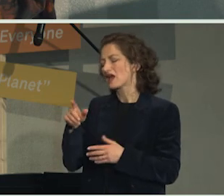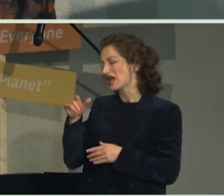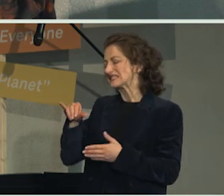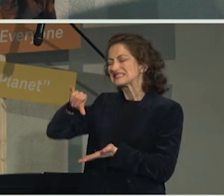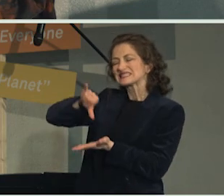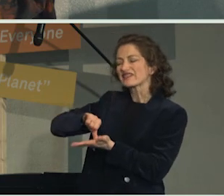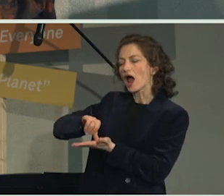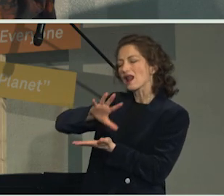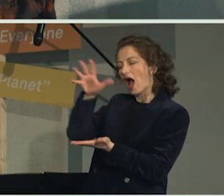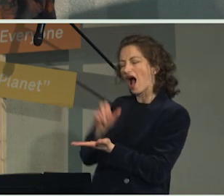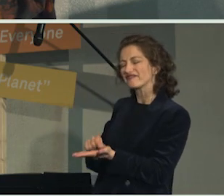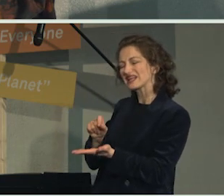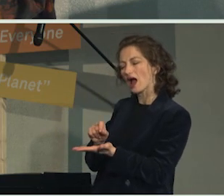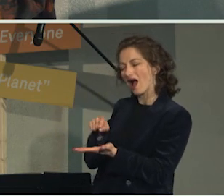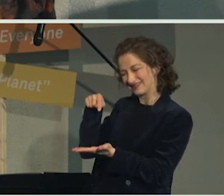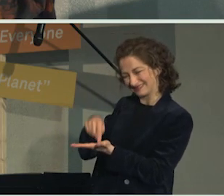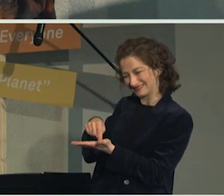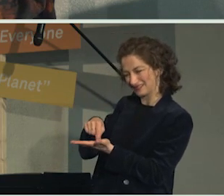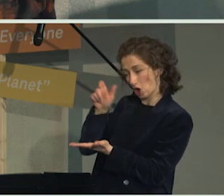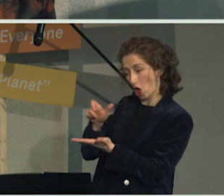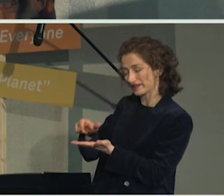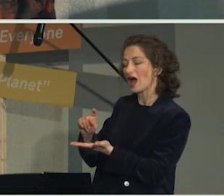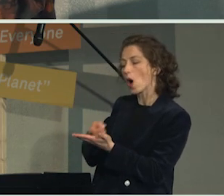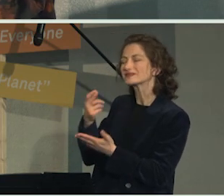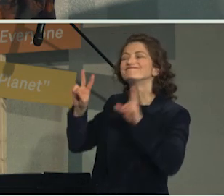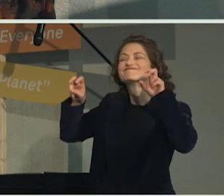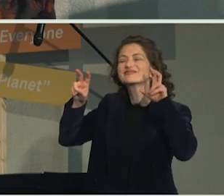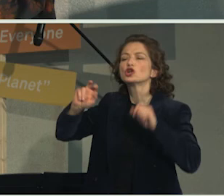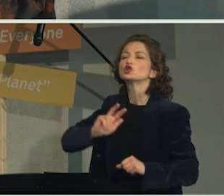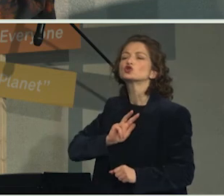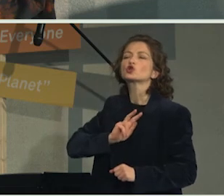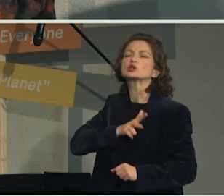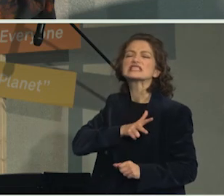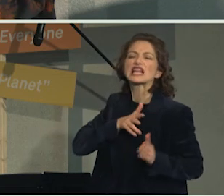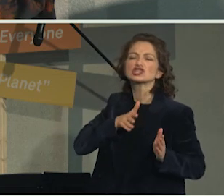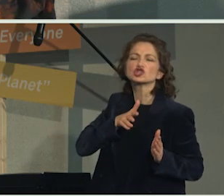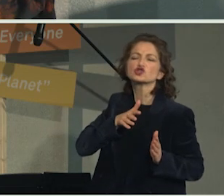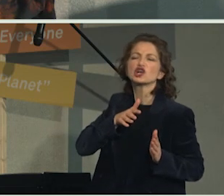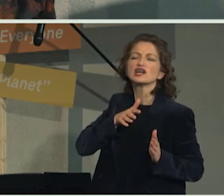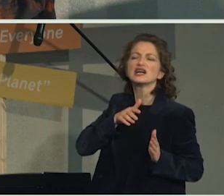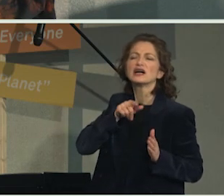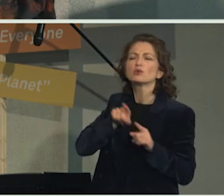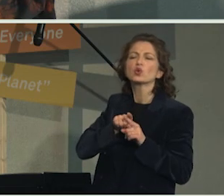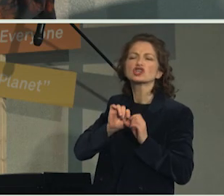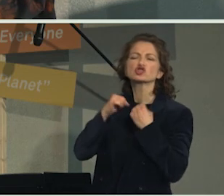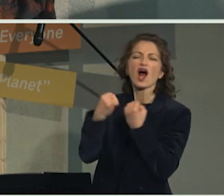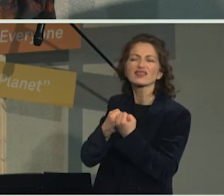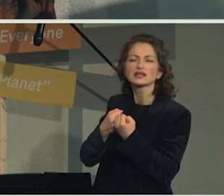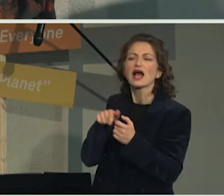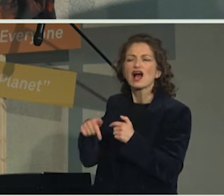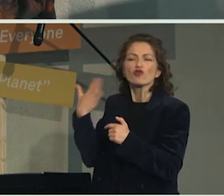the so-called Sozialistischen Bruderstaaten to be an interesting but very marginal side